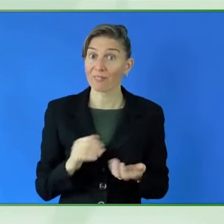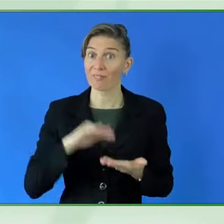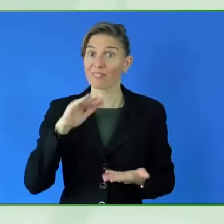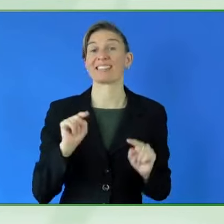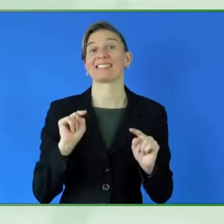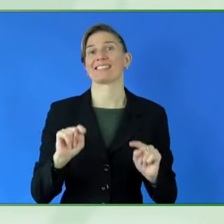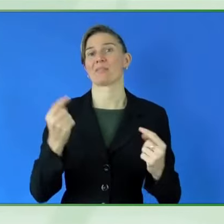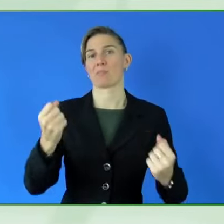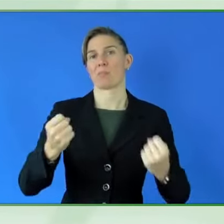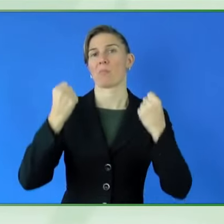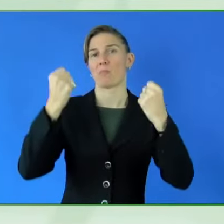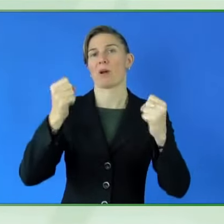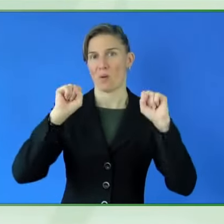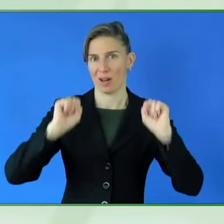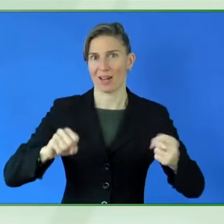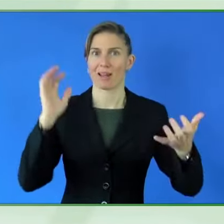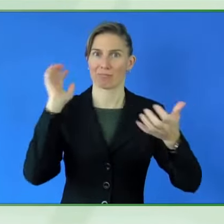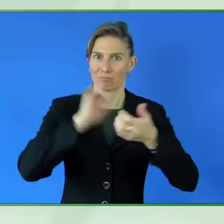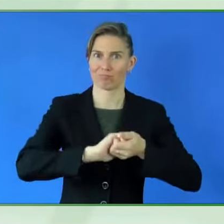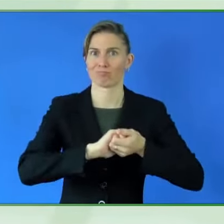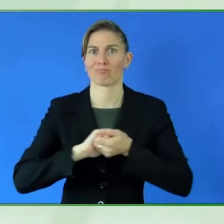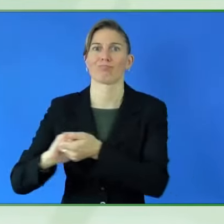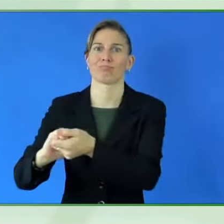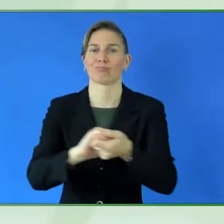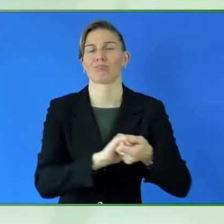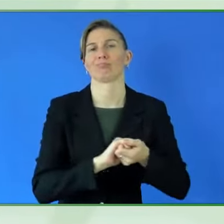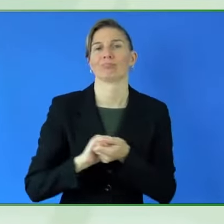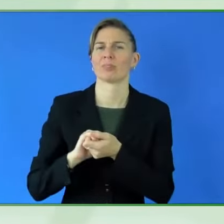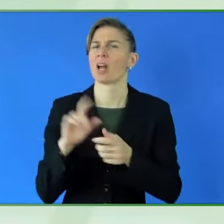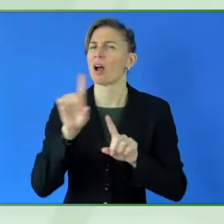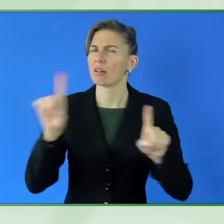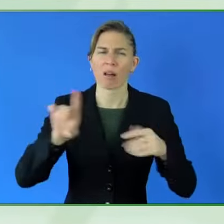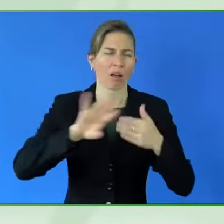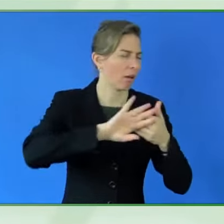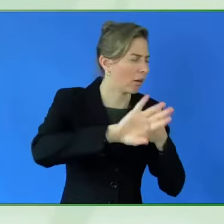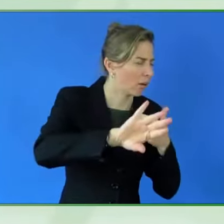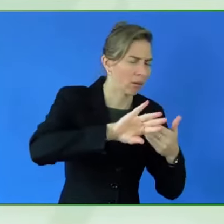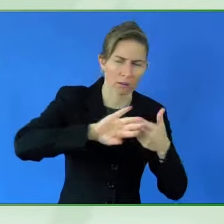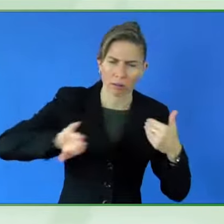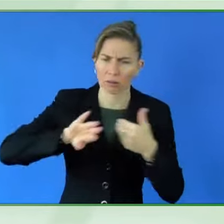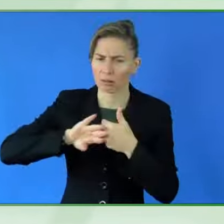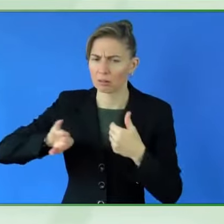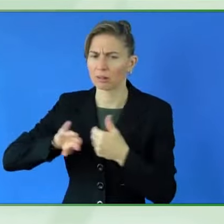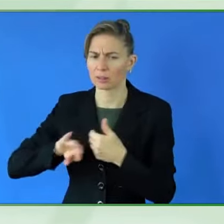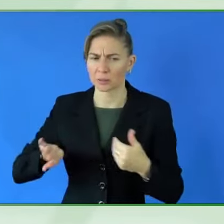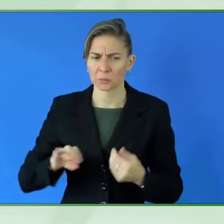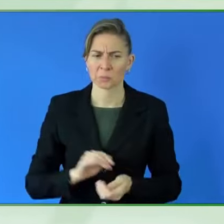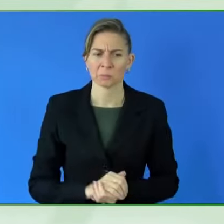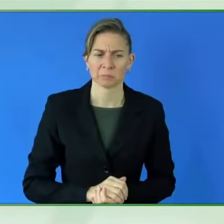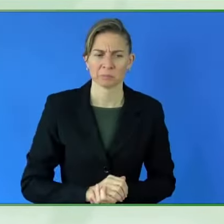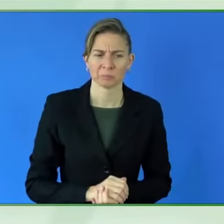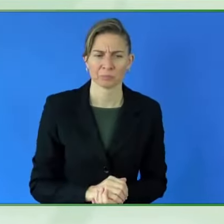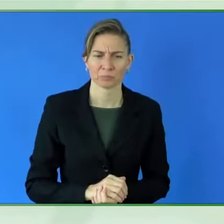of collaborative data approach. So I just closed that. Next slide, please.